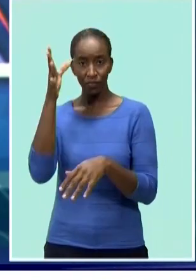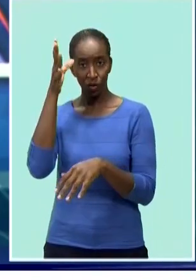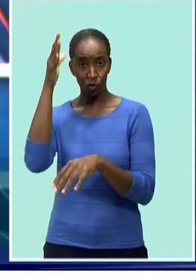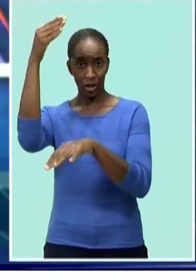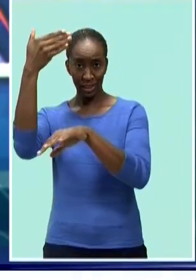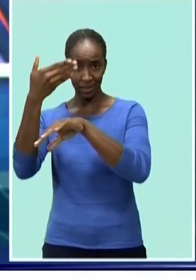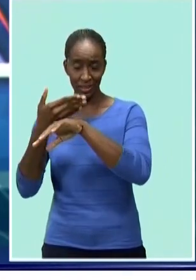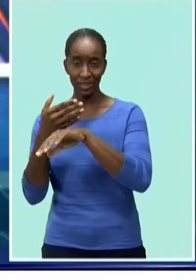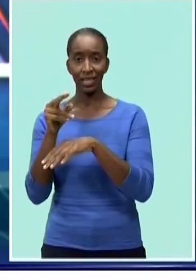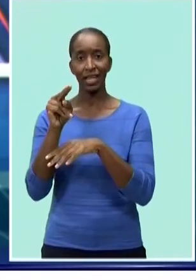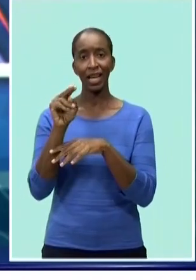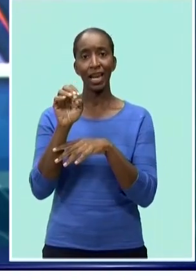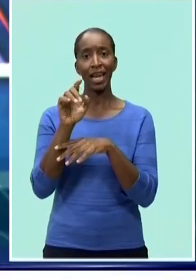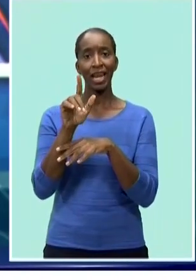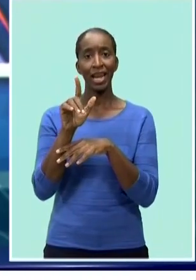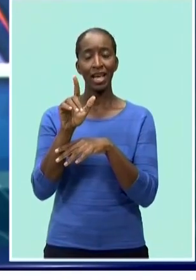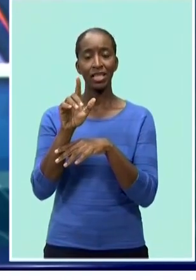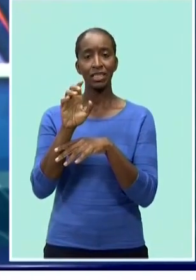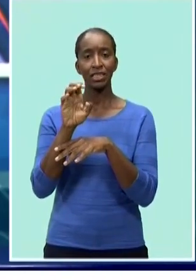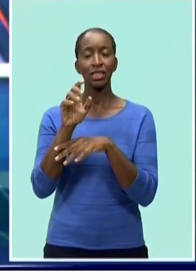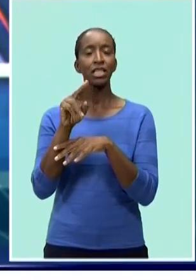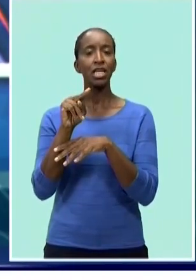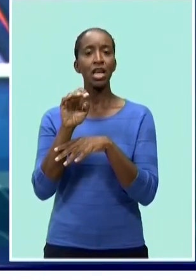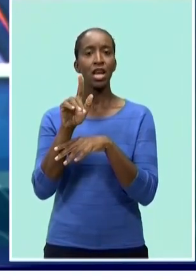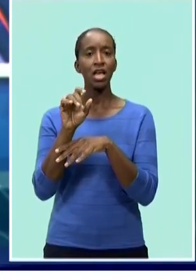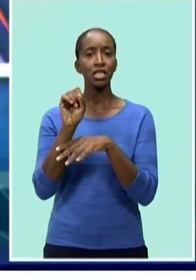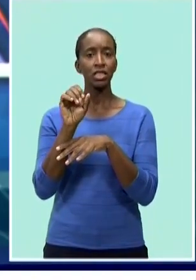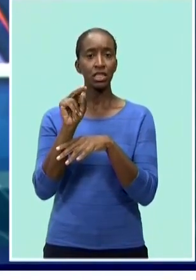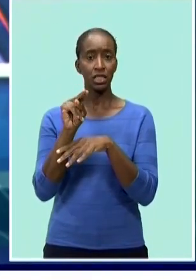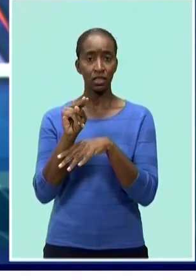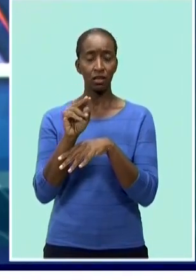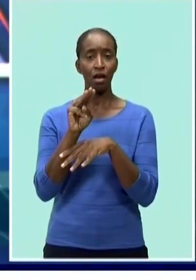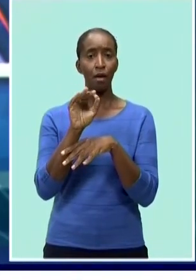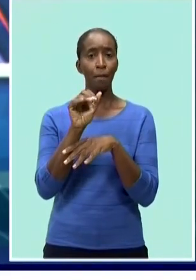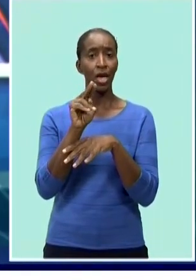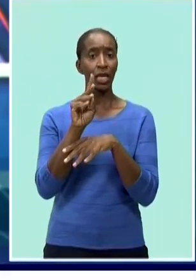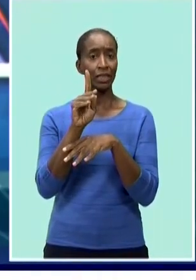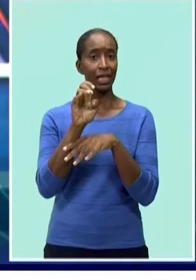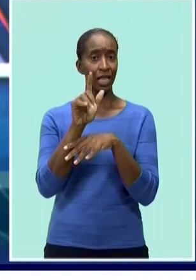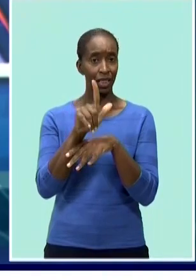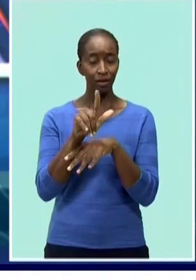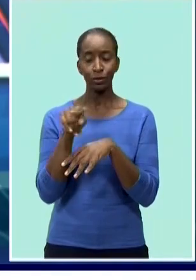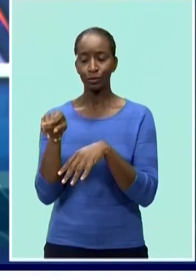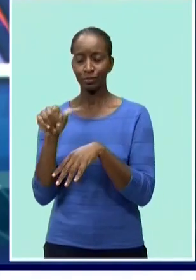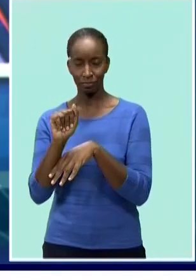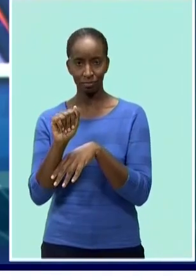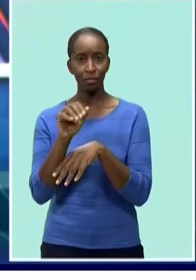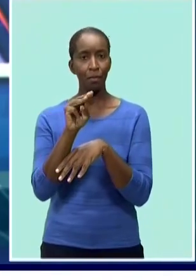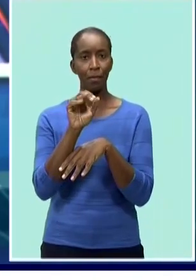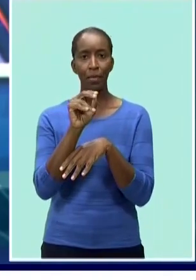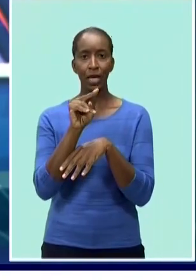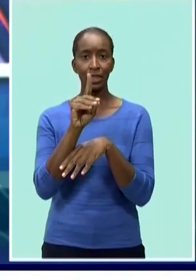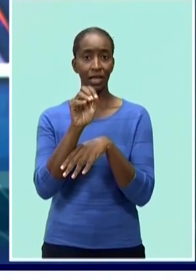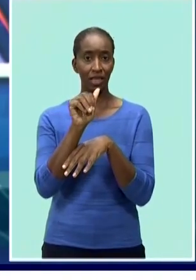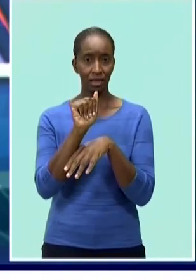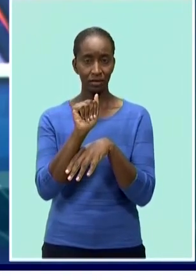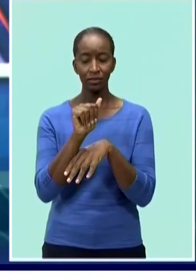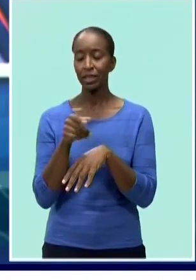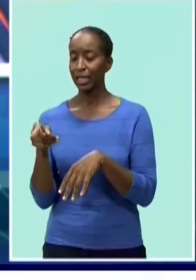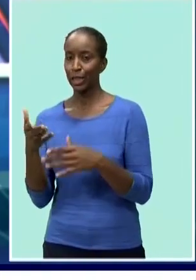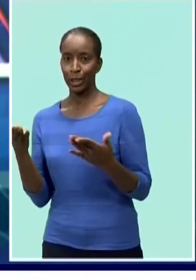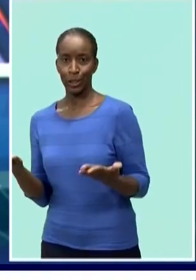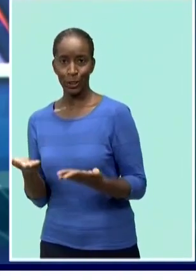freedom fighter Nelson Mandela, is on a mission to create linkages between South Africa and the Caribbean. He is in Barbados, his first trip